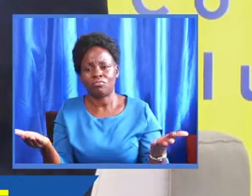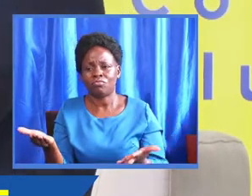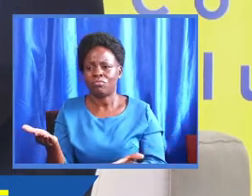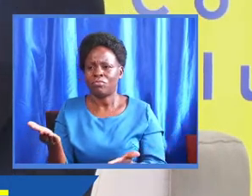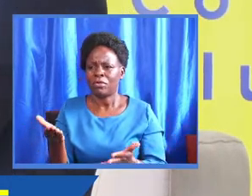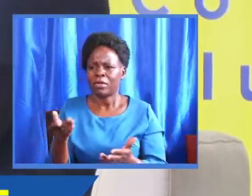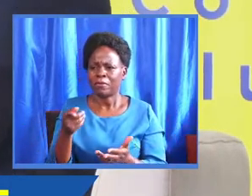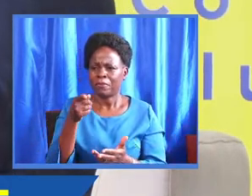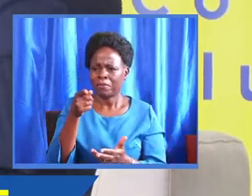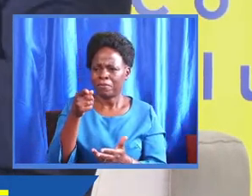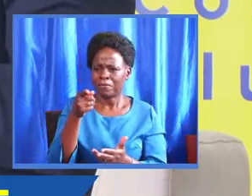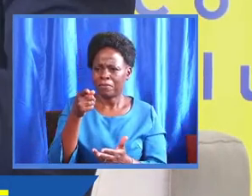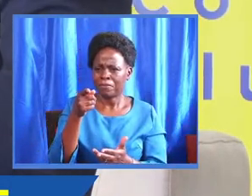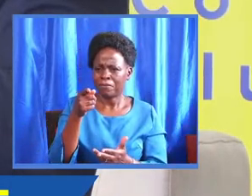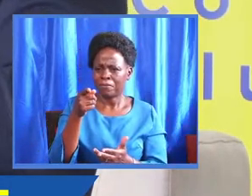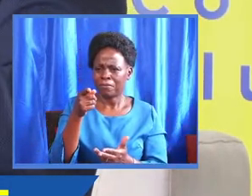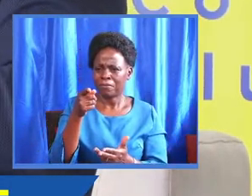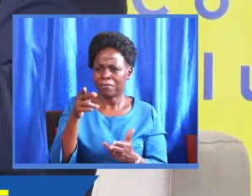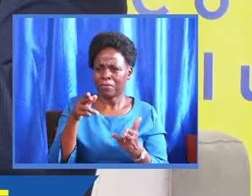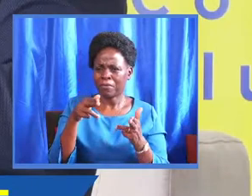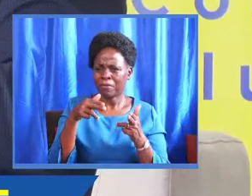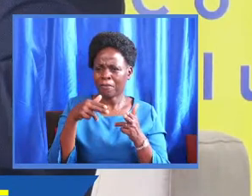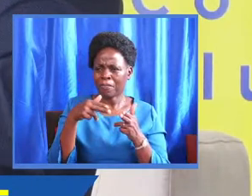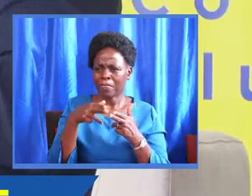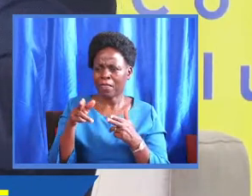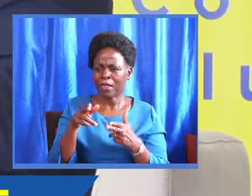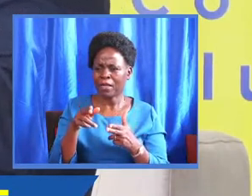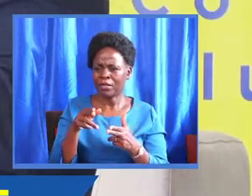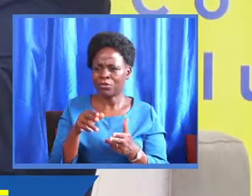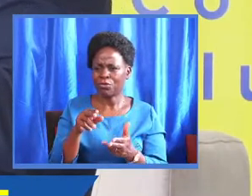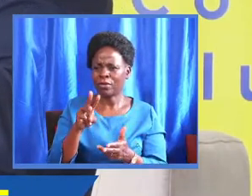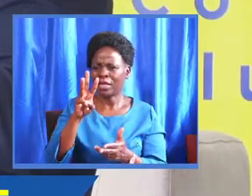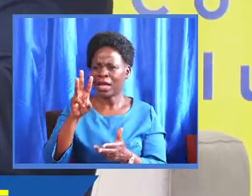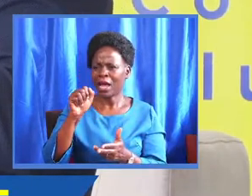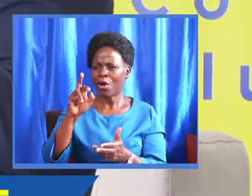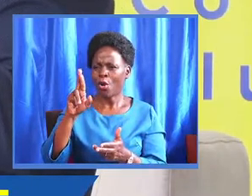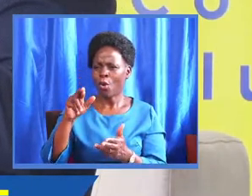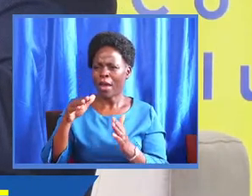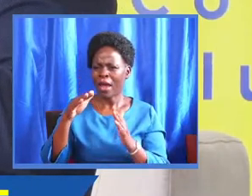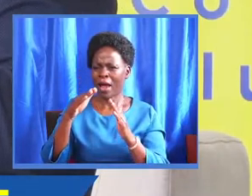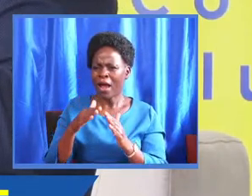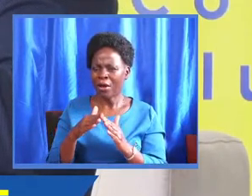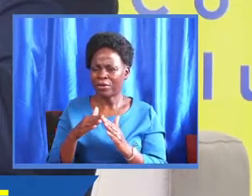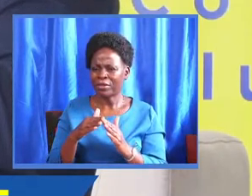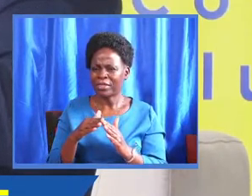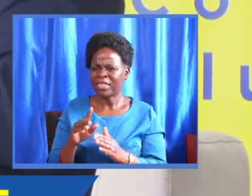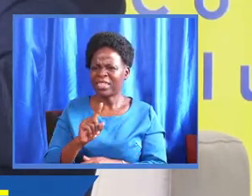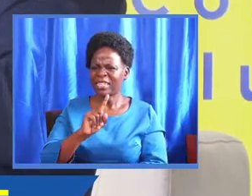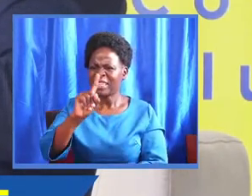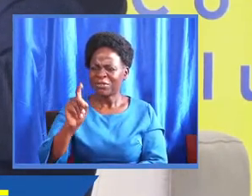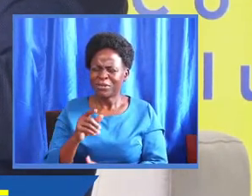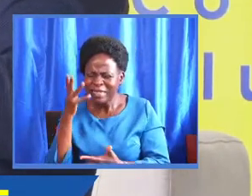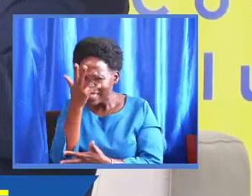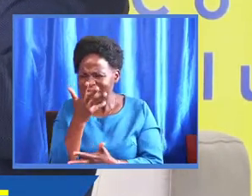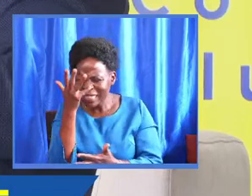Do you want to reply to this warehouse question? It's about